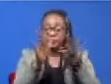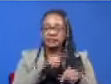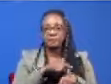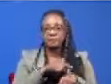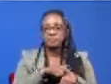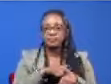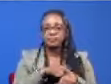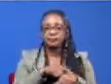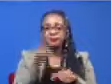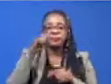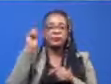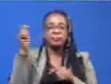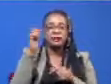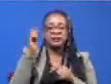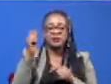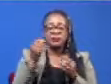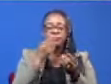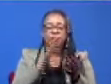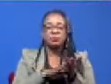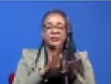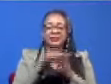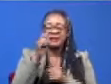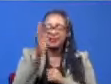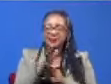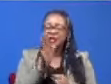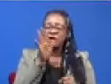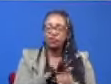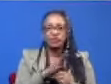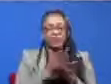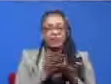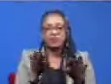time, the president promised Kenyans a lot of things.